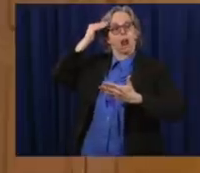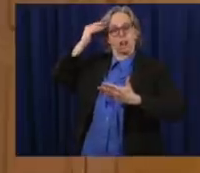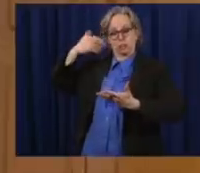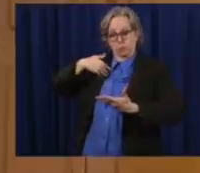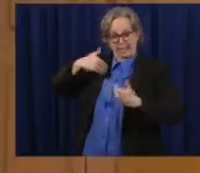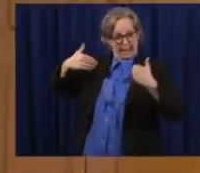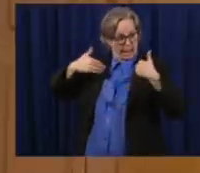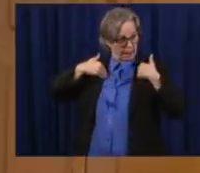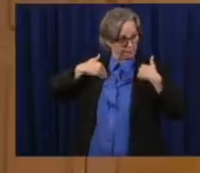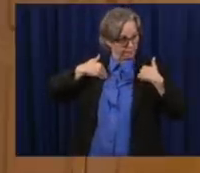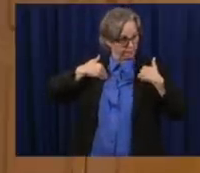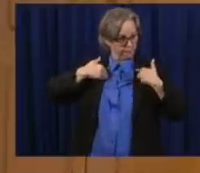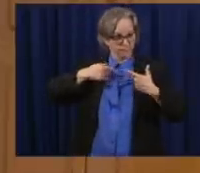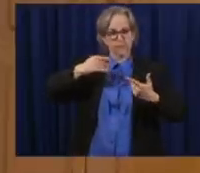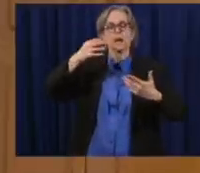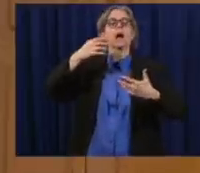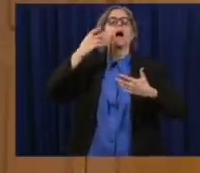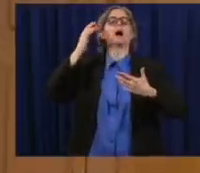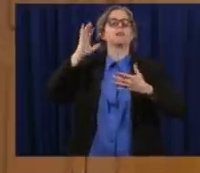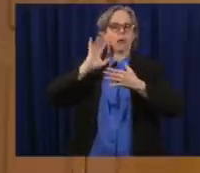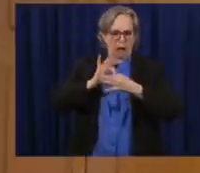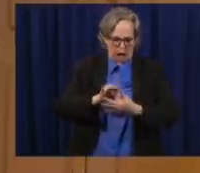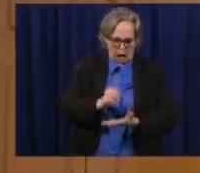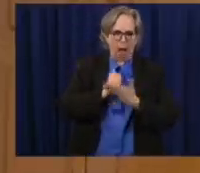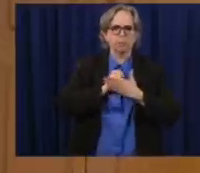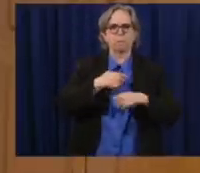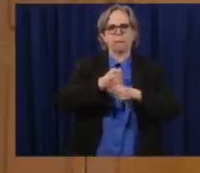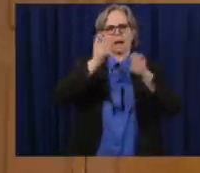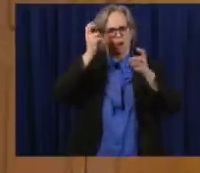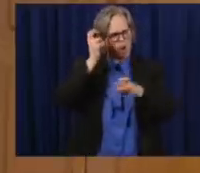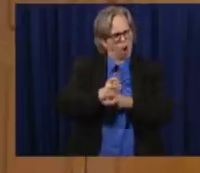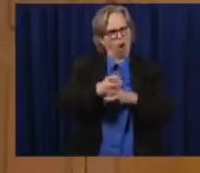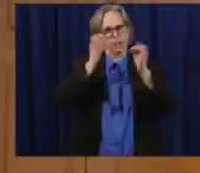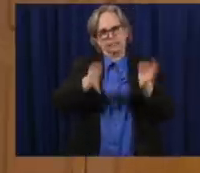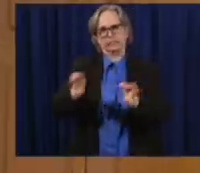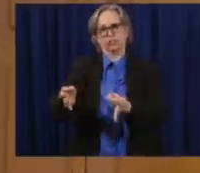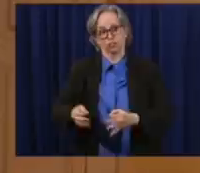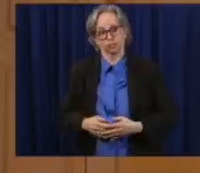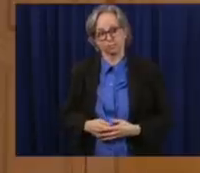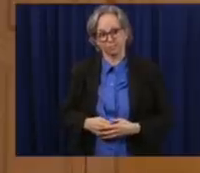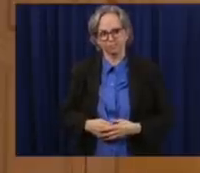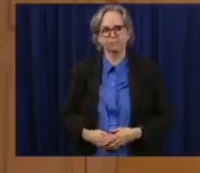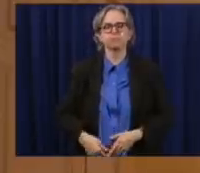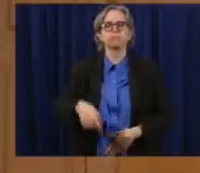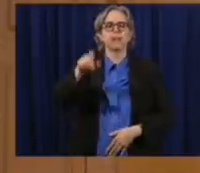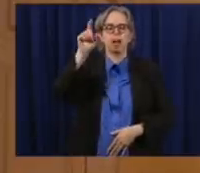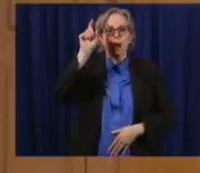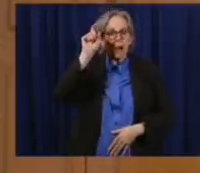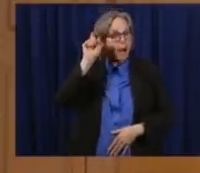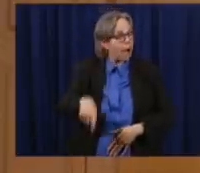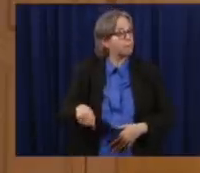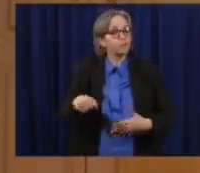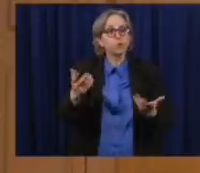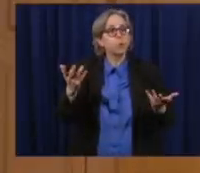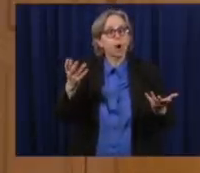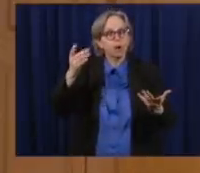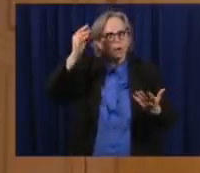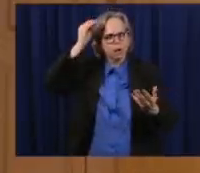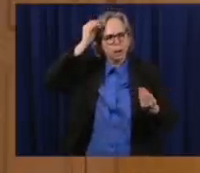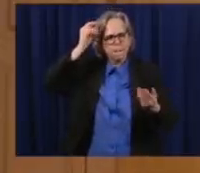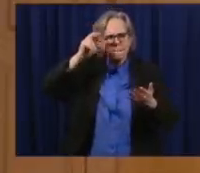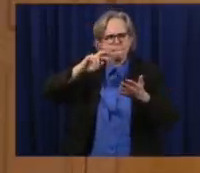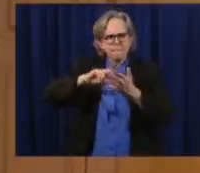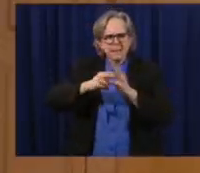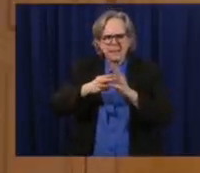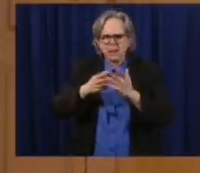we made these very hard orders, there's no way to not think about its implications of having children out of school or